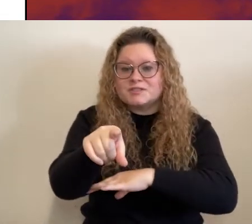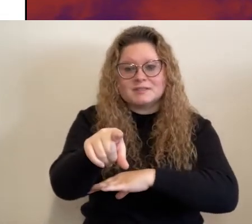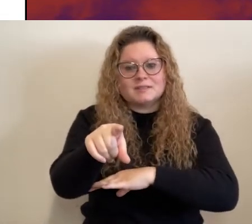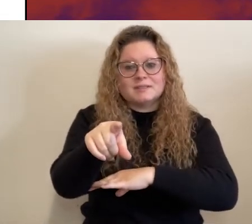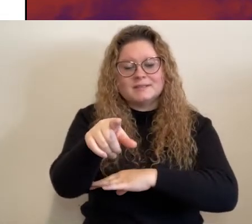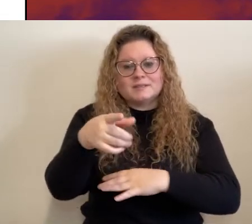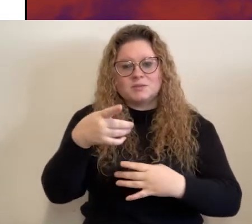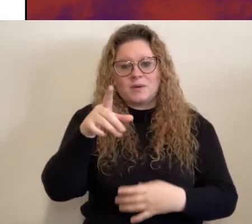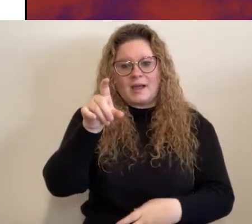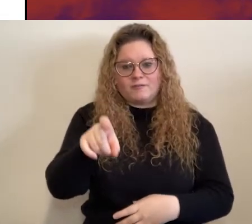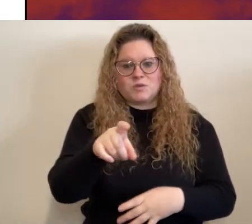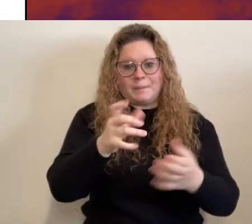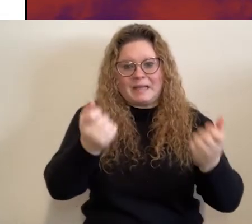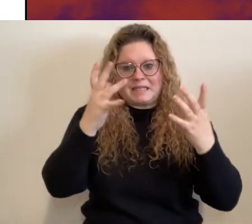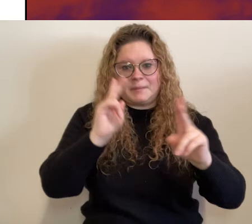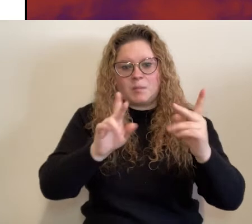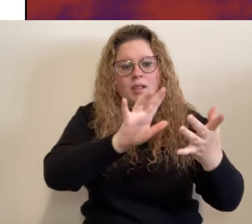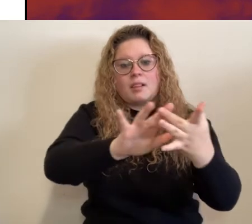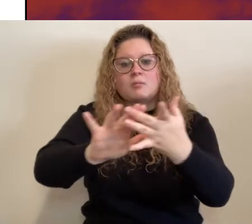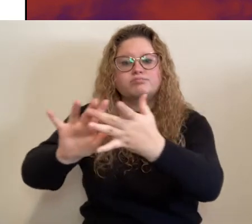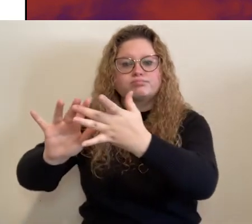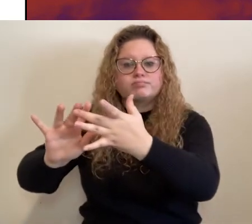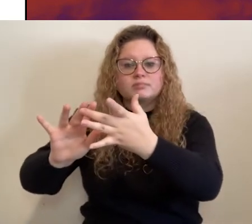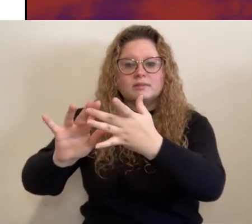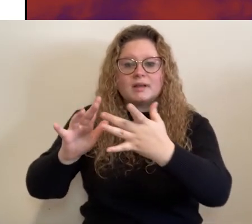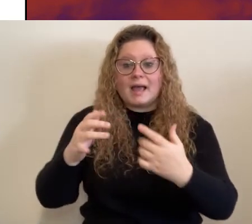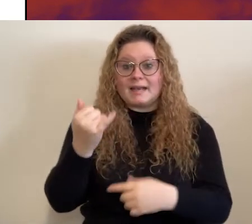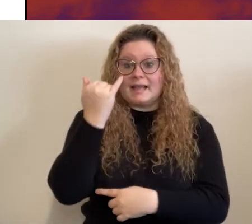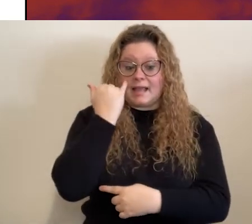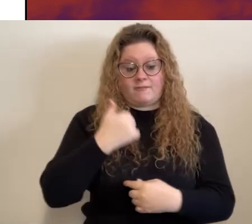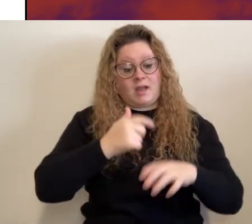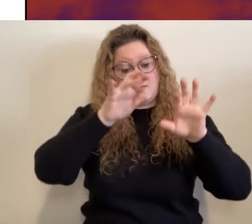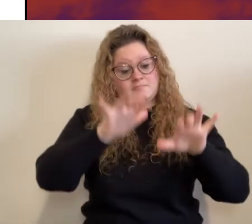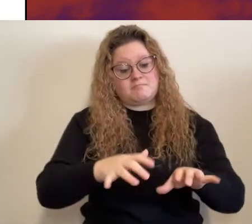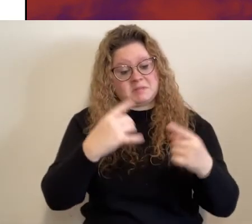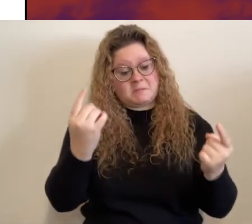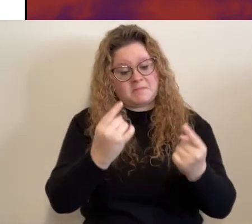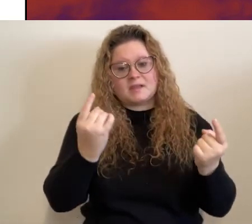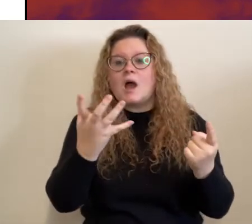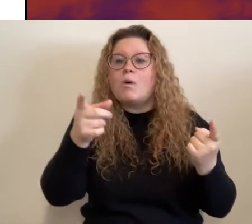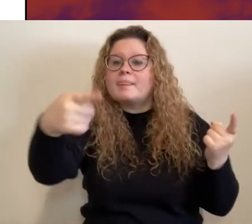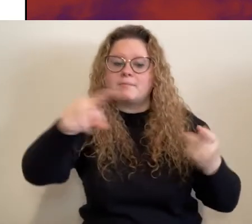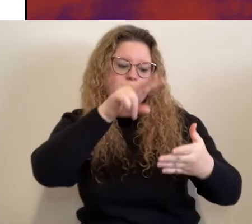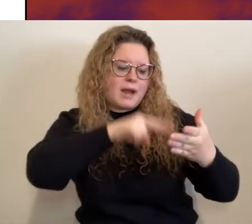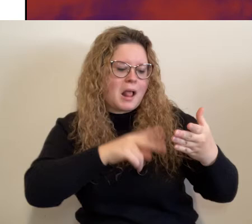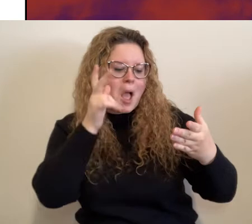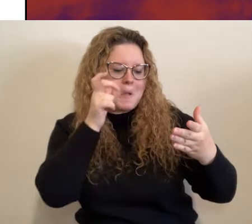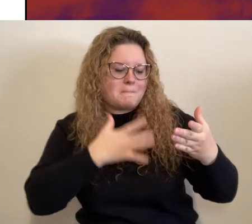also over time you want people to like hear your voice when they read something from you. So I have clients